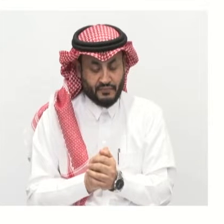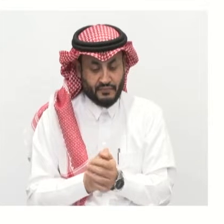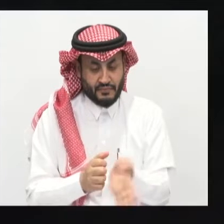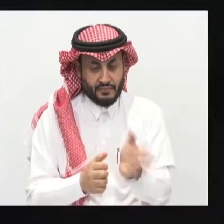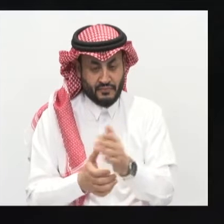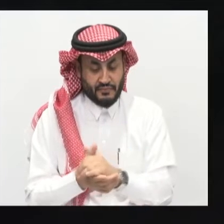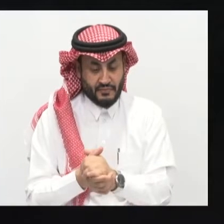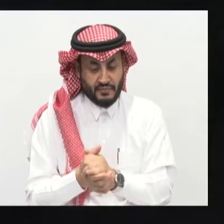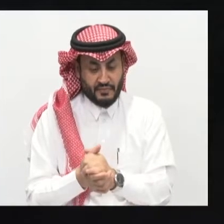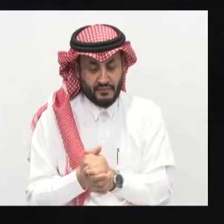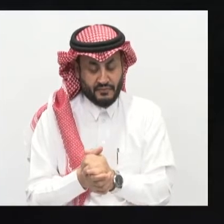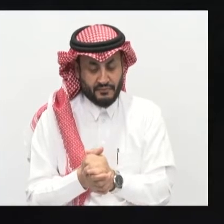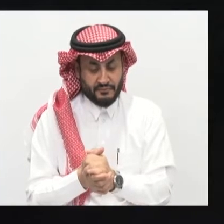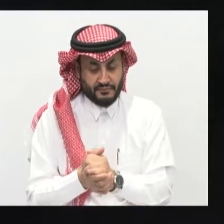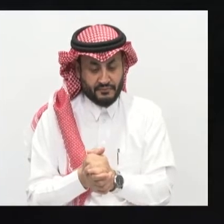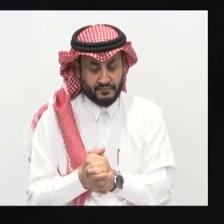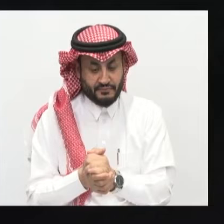What else?